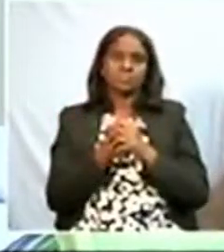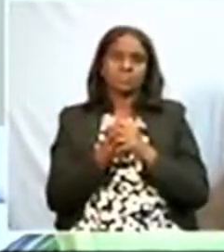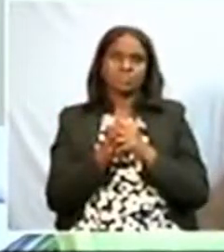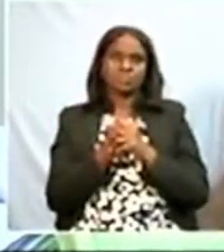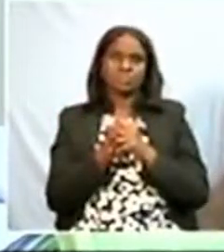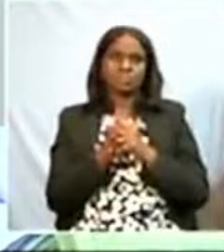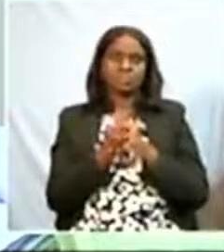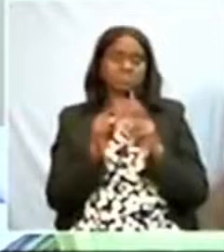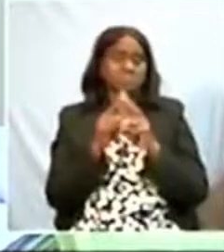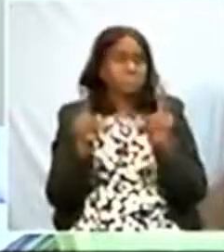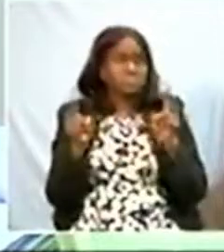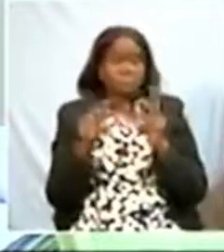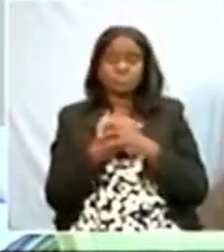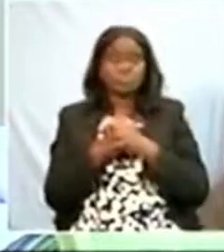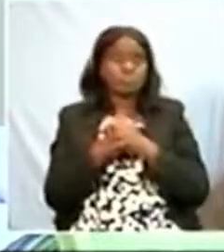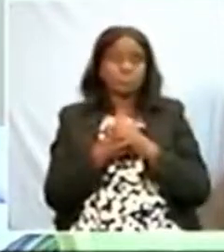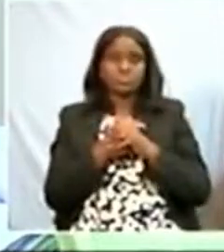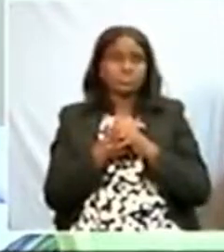So,